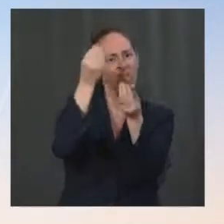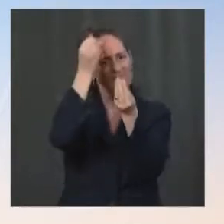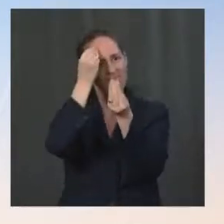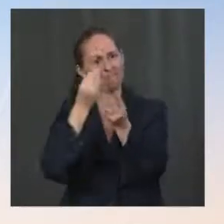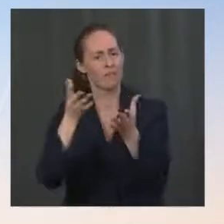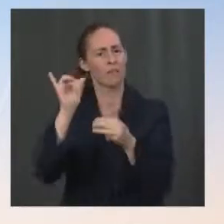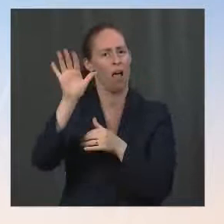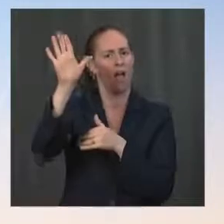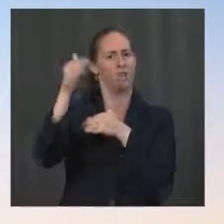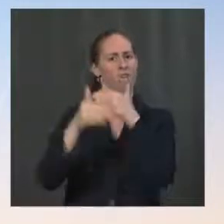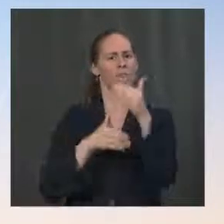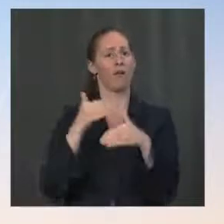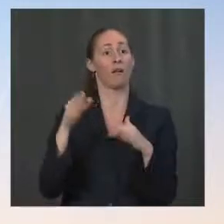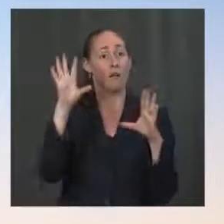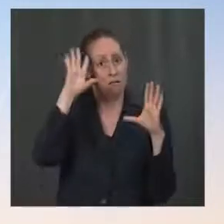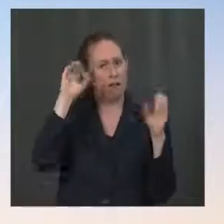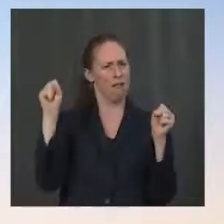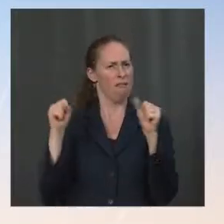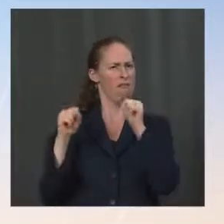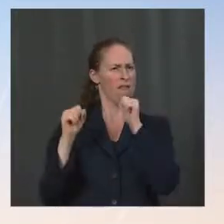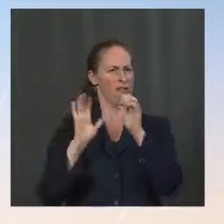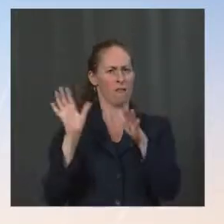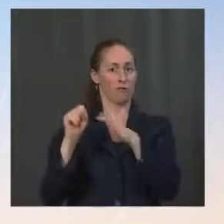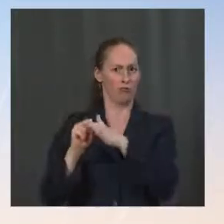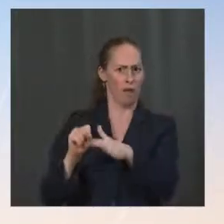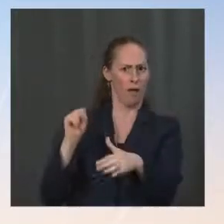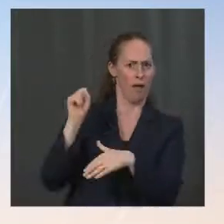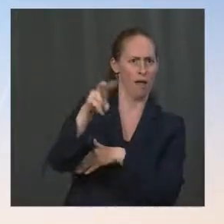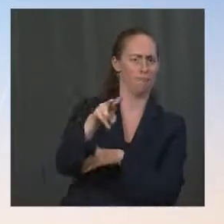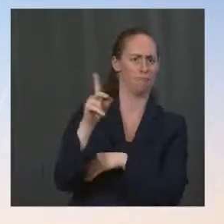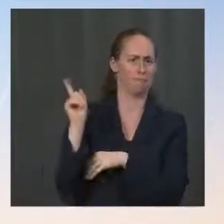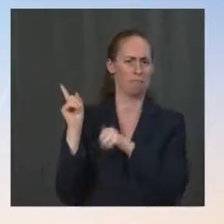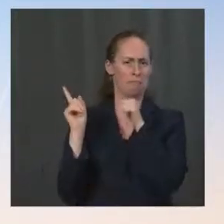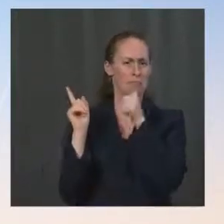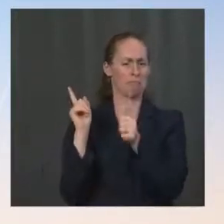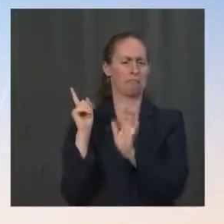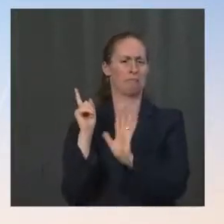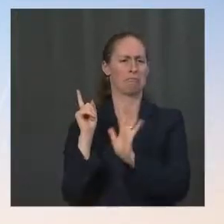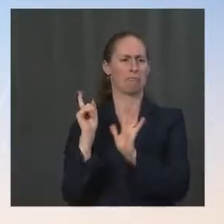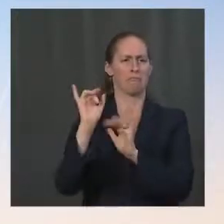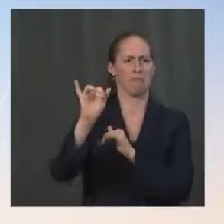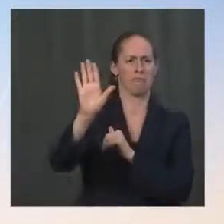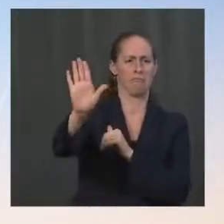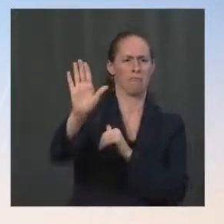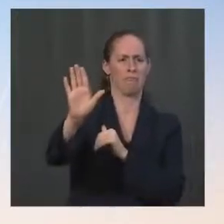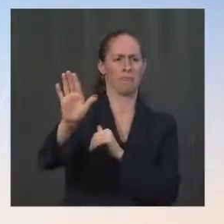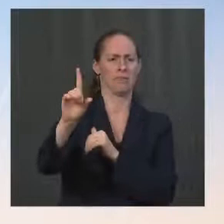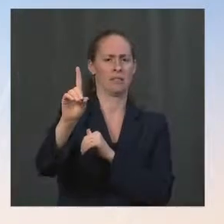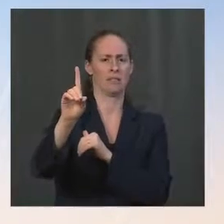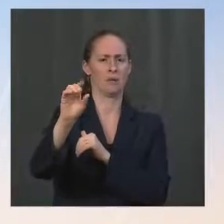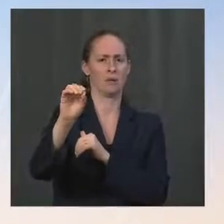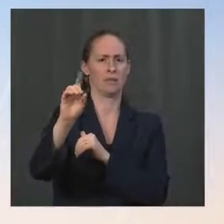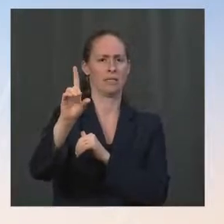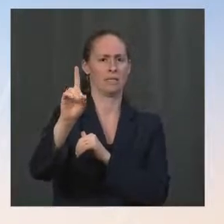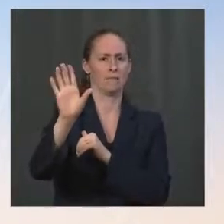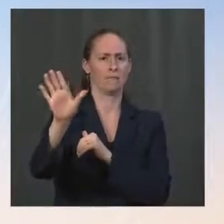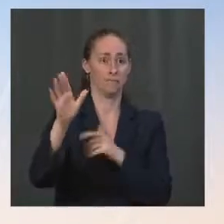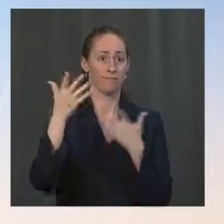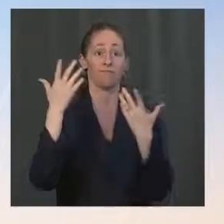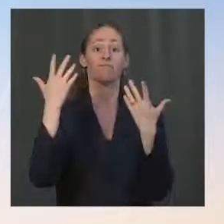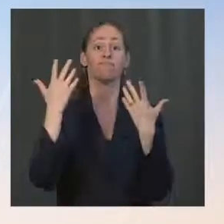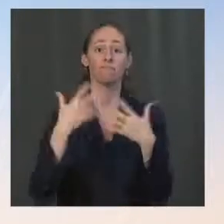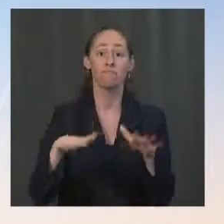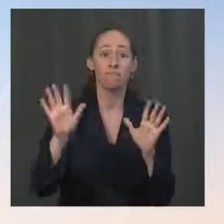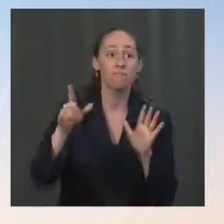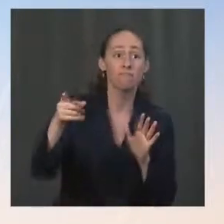then make a call or reach out until that process is completed, and it would be up to the next of kin and the families to determine if they are